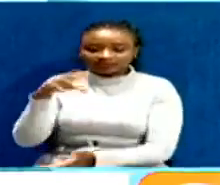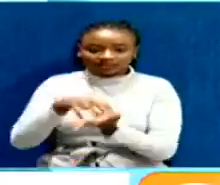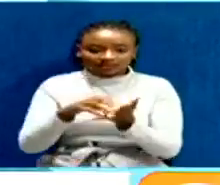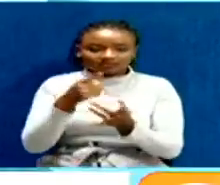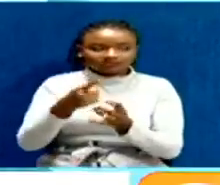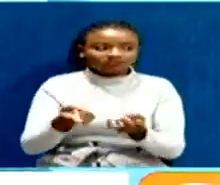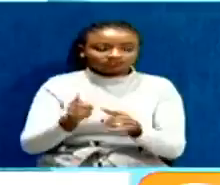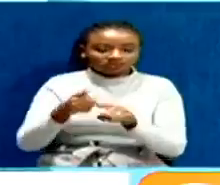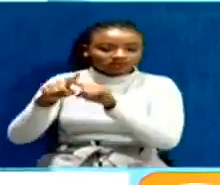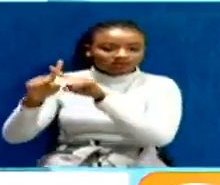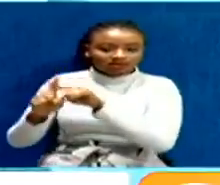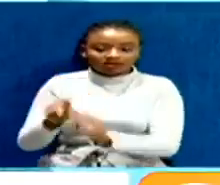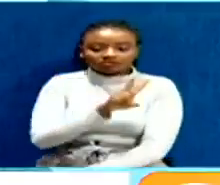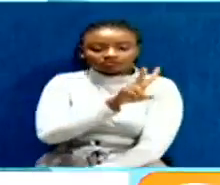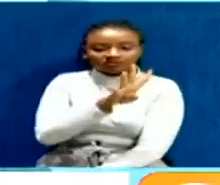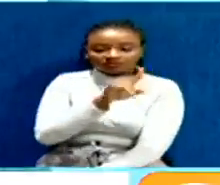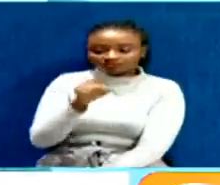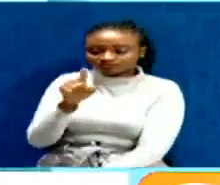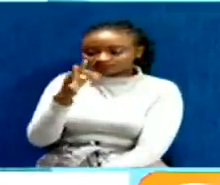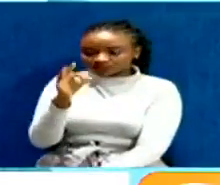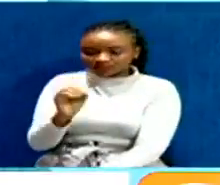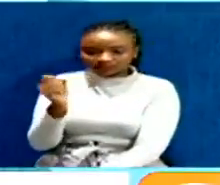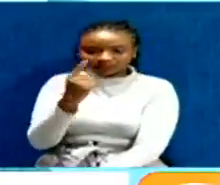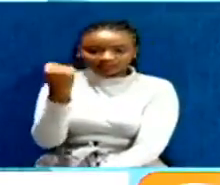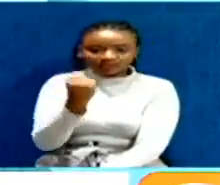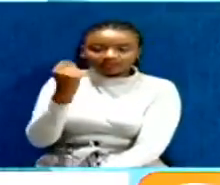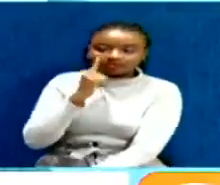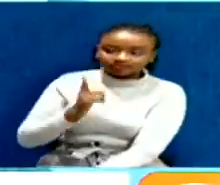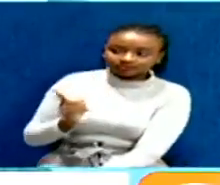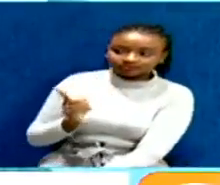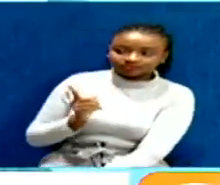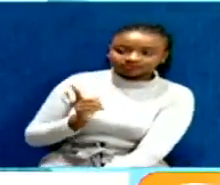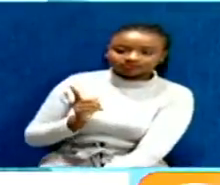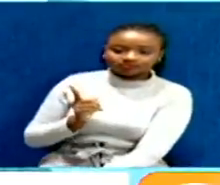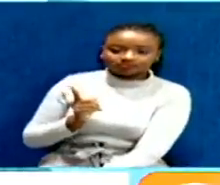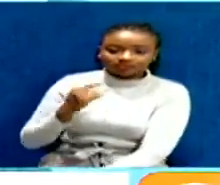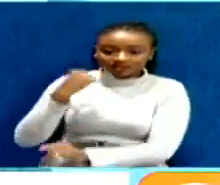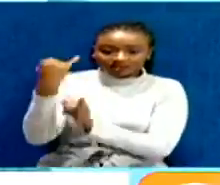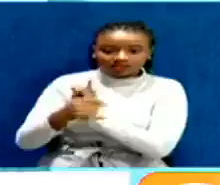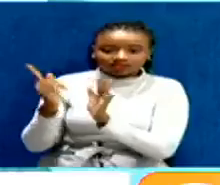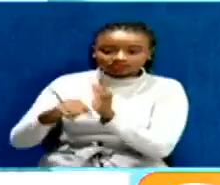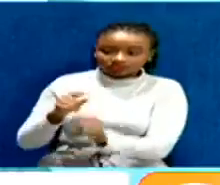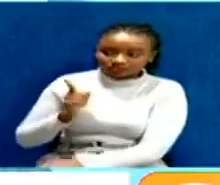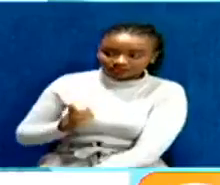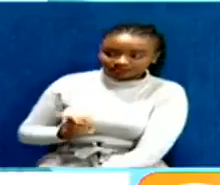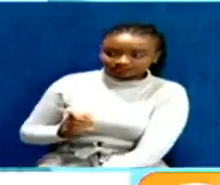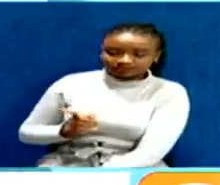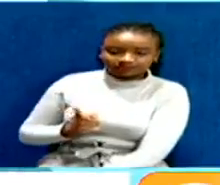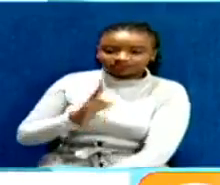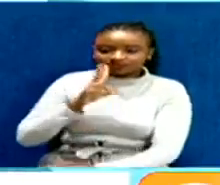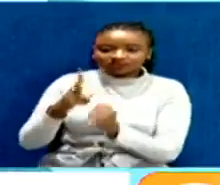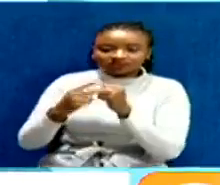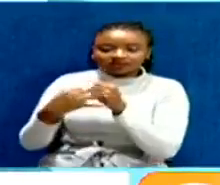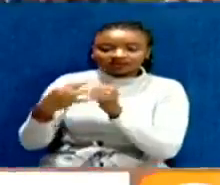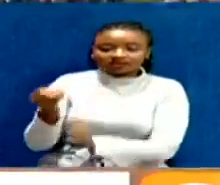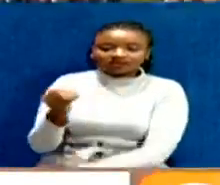recorded. Between 24th to 30th May, there were 805 cases, and later, 780 cases between the dates of